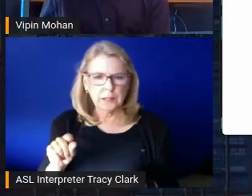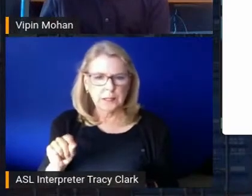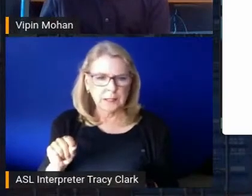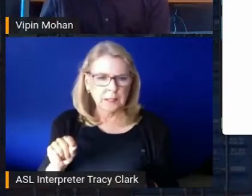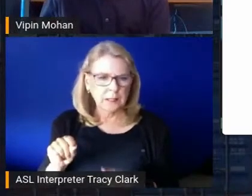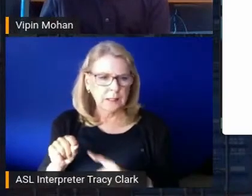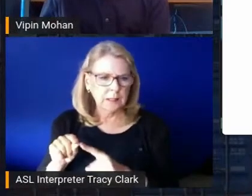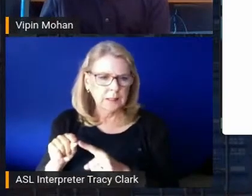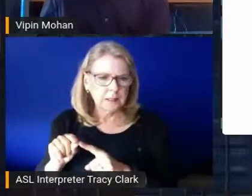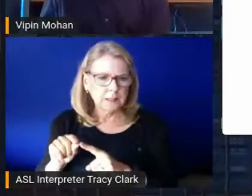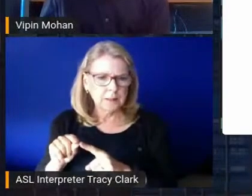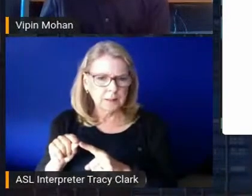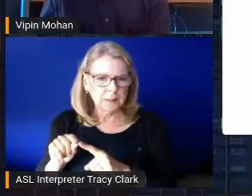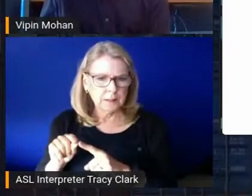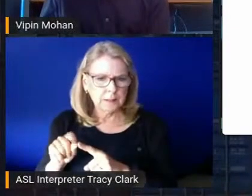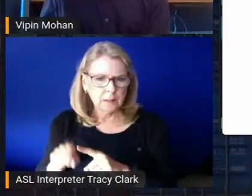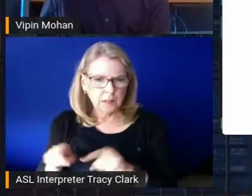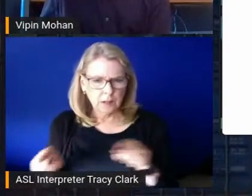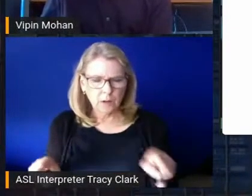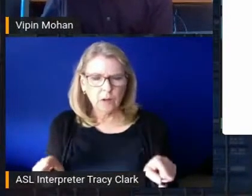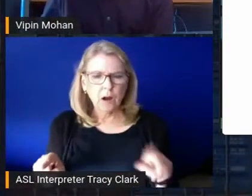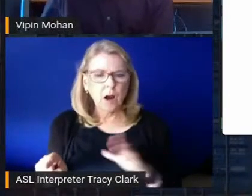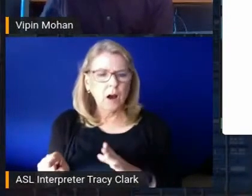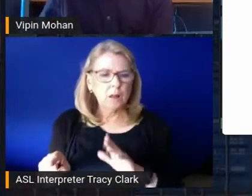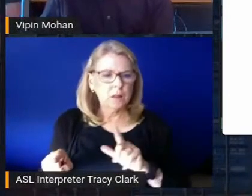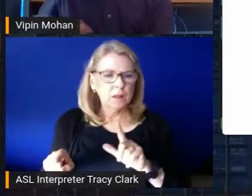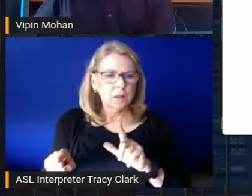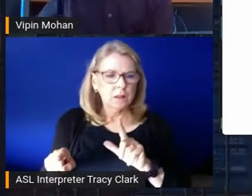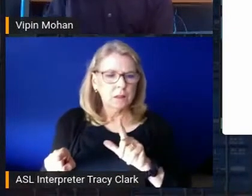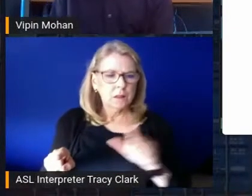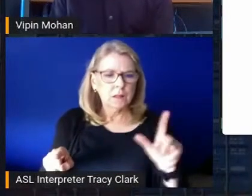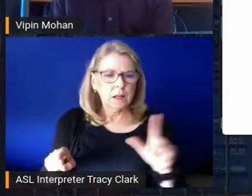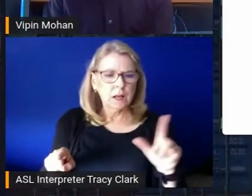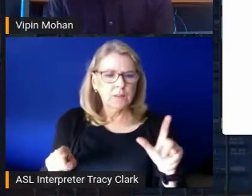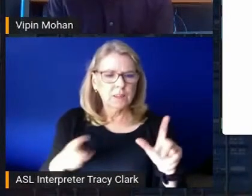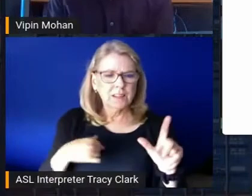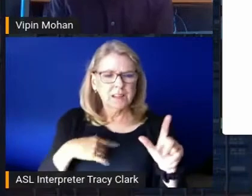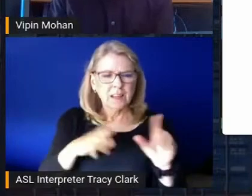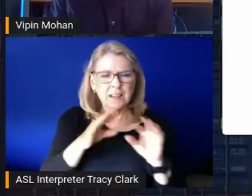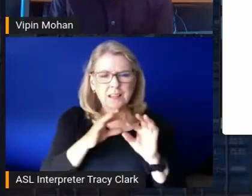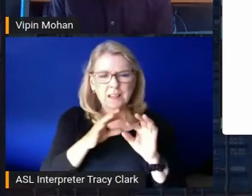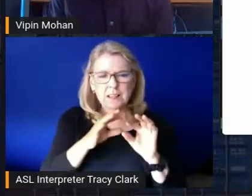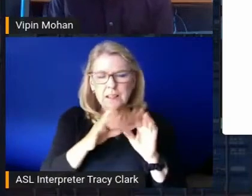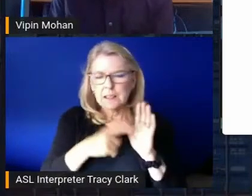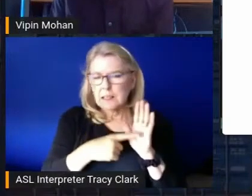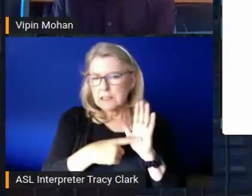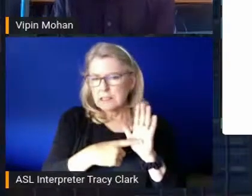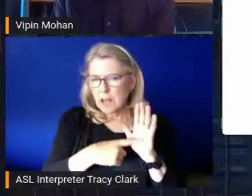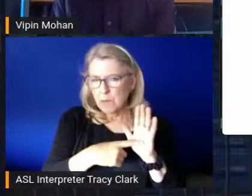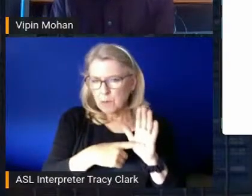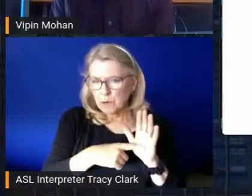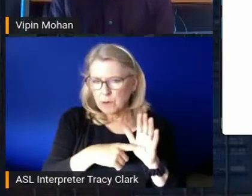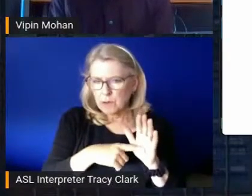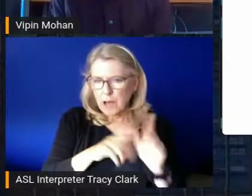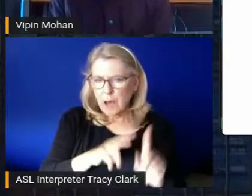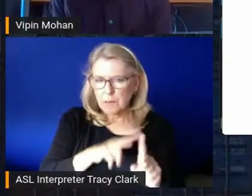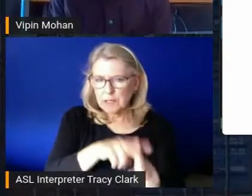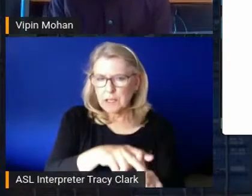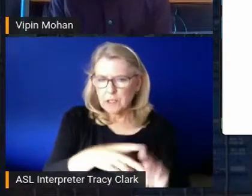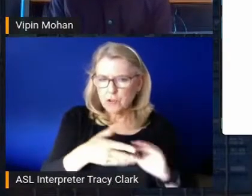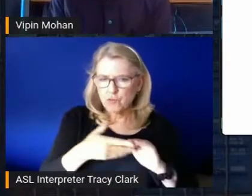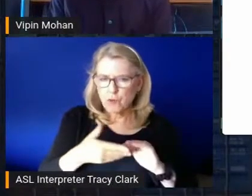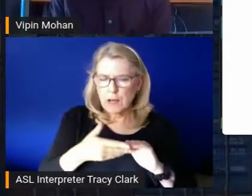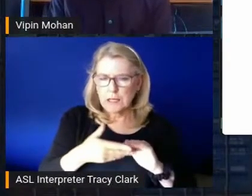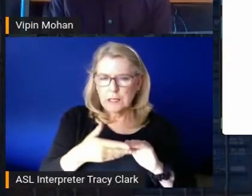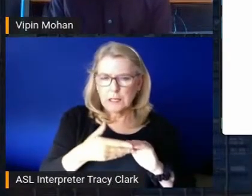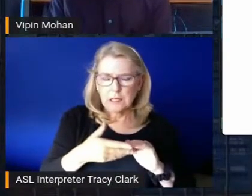So over on the left, there's like a sample application that's running on the worker nodes. In